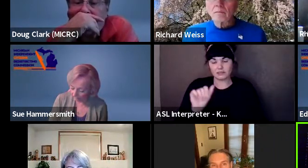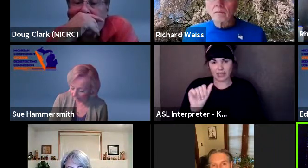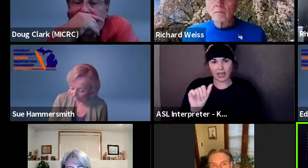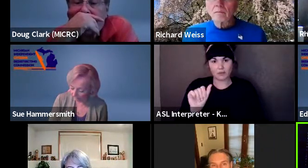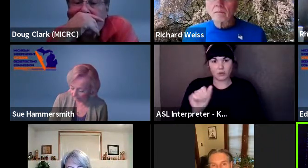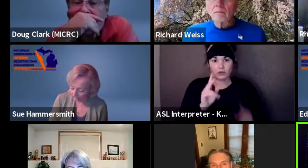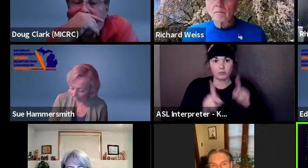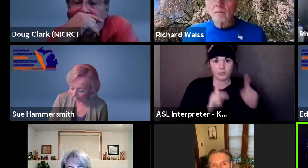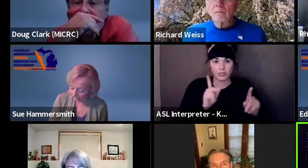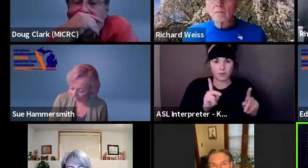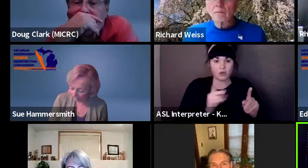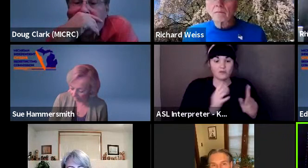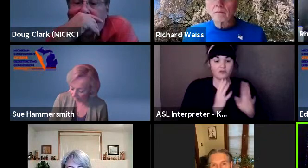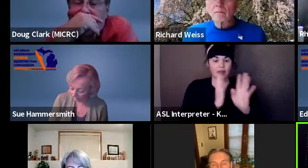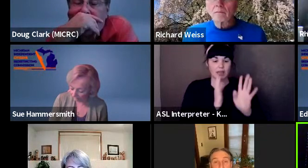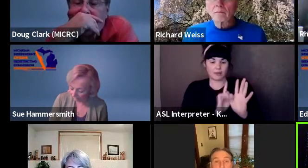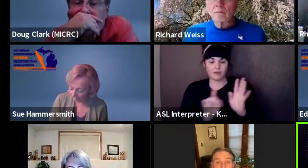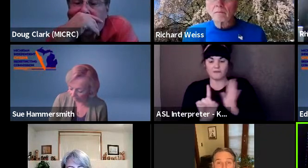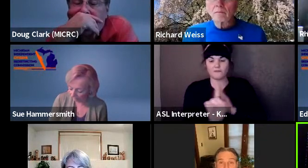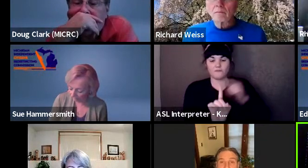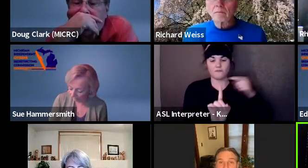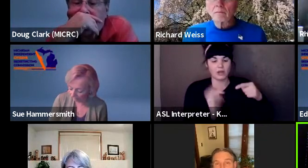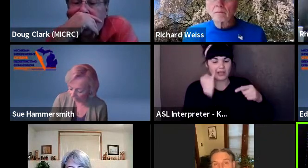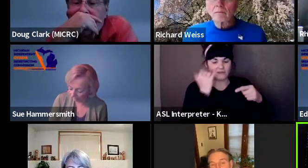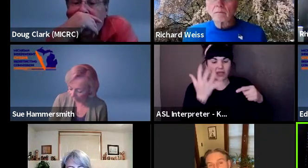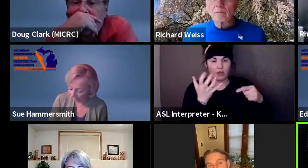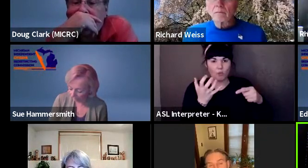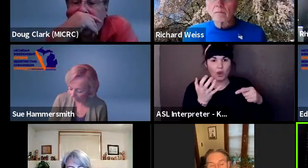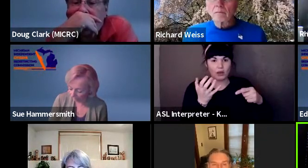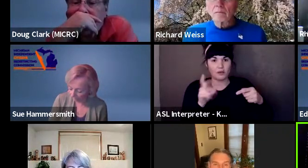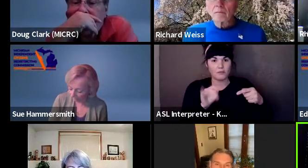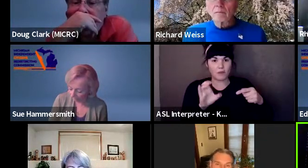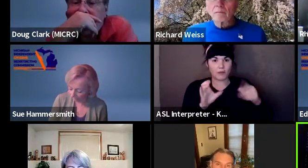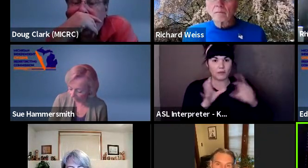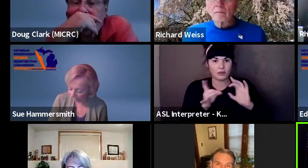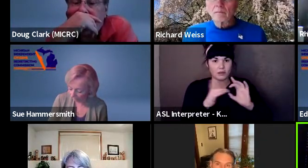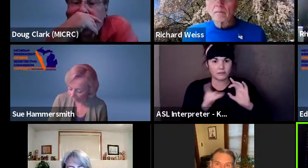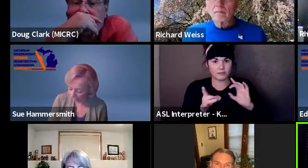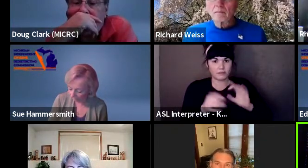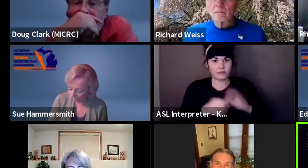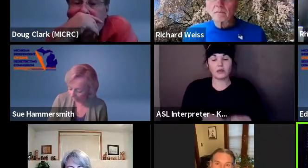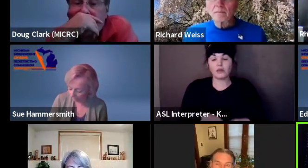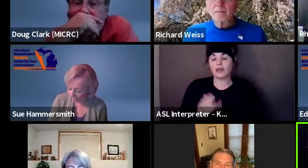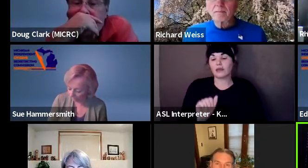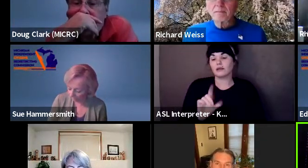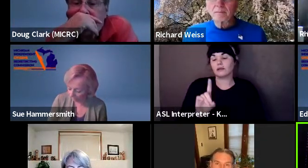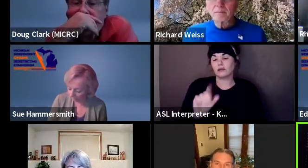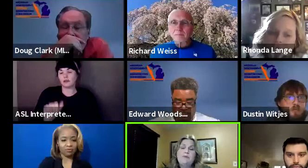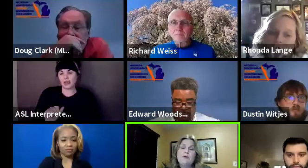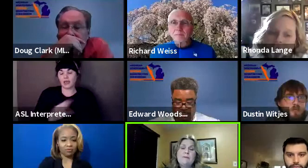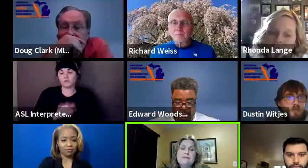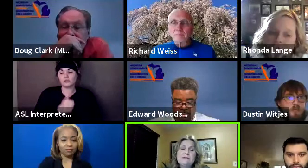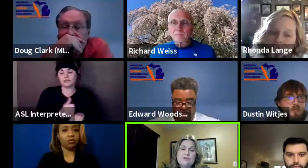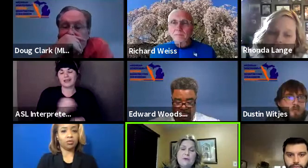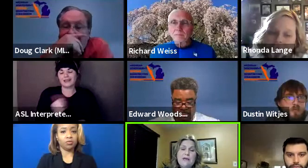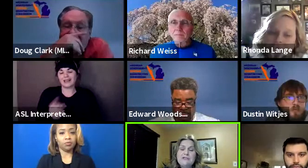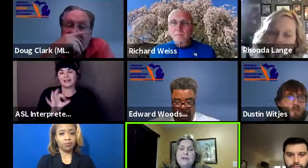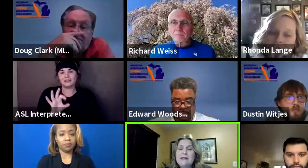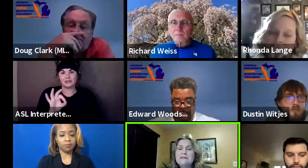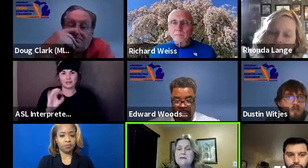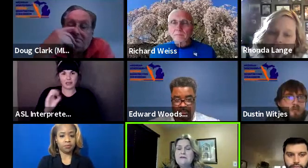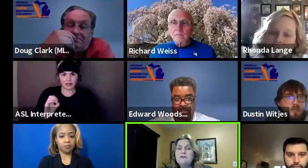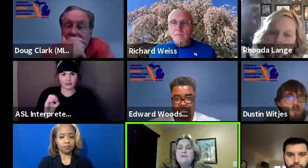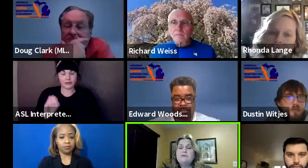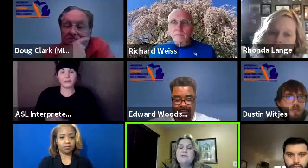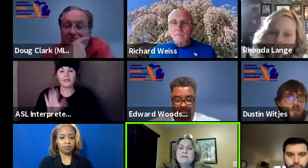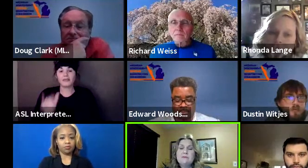for public comment. The Americans with Disabilities Act is a civil rights law that was enacted in 1990. It prohibits